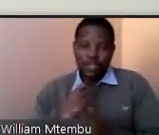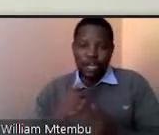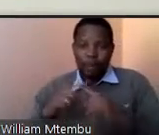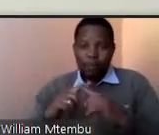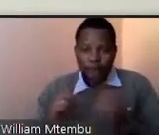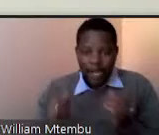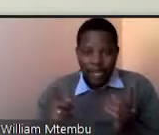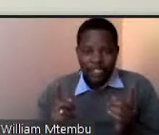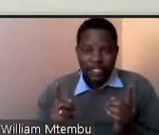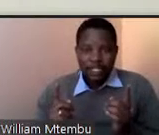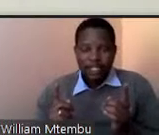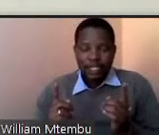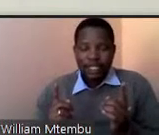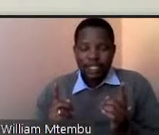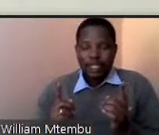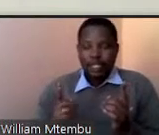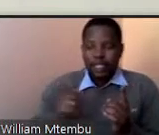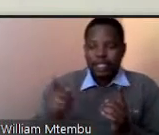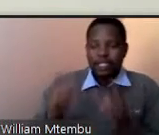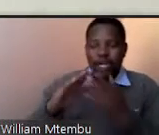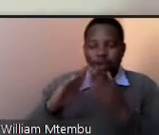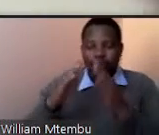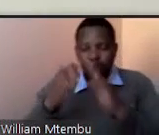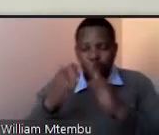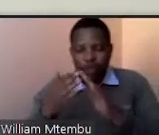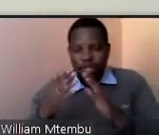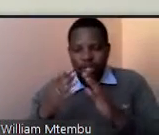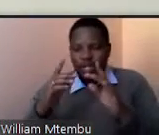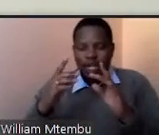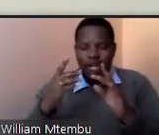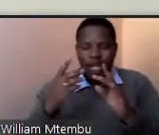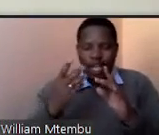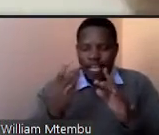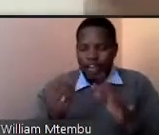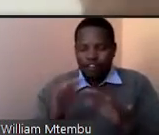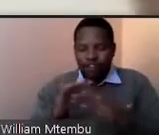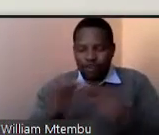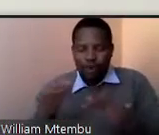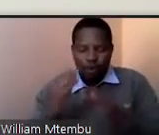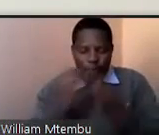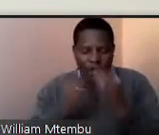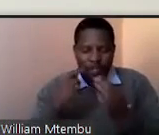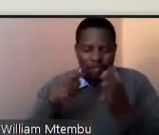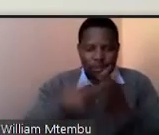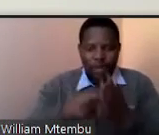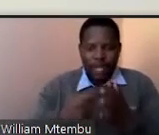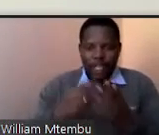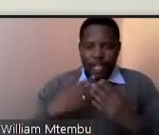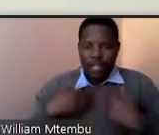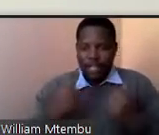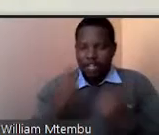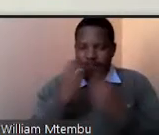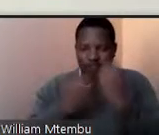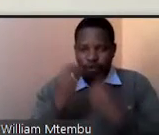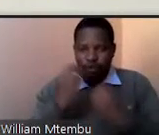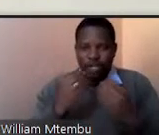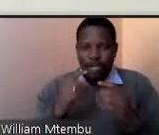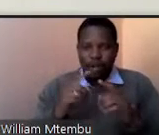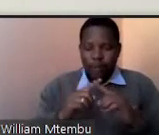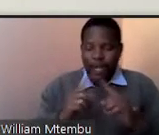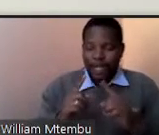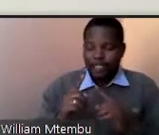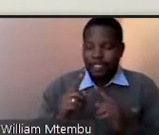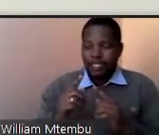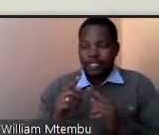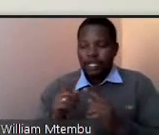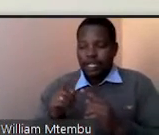no access, has no money to buy healthy food. At the same time, the food, the vegetables that are available in the garden that